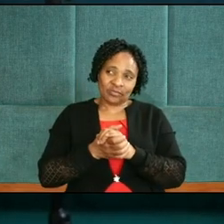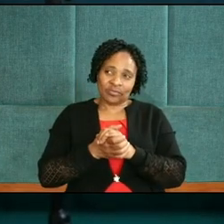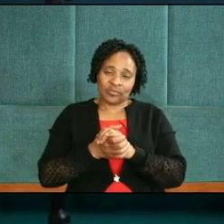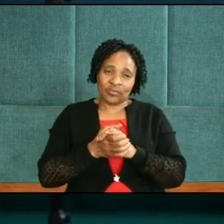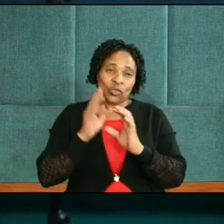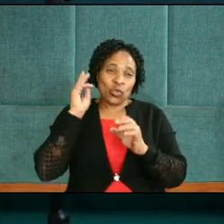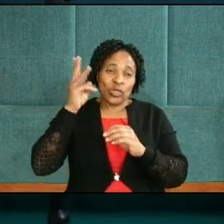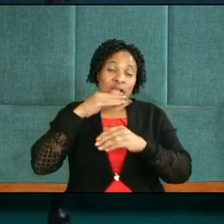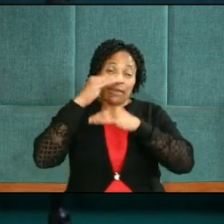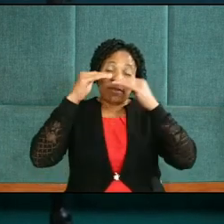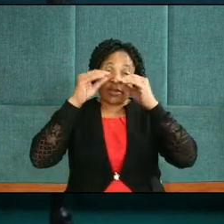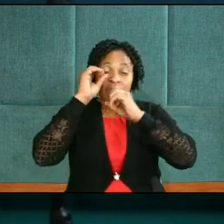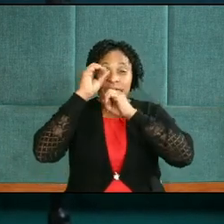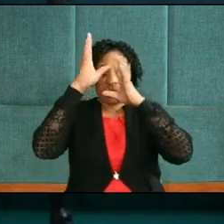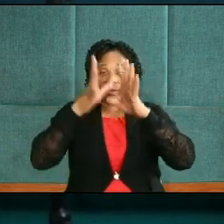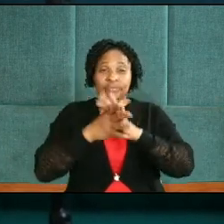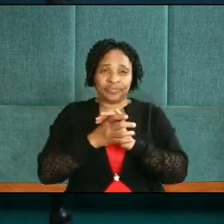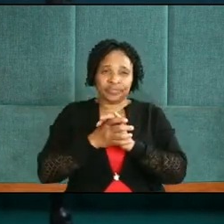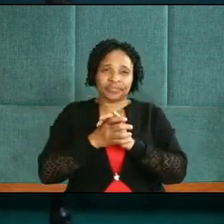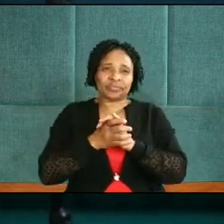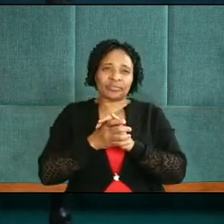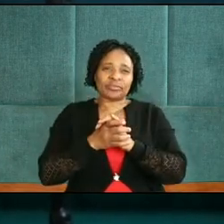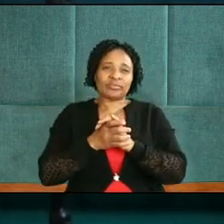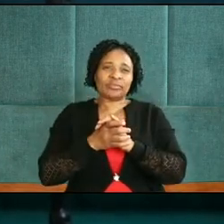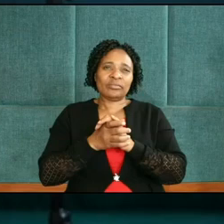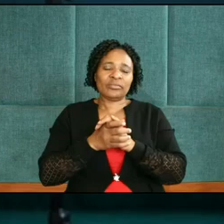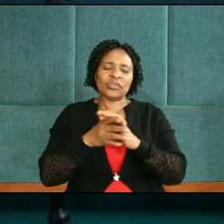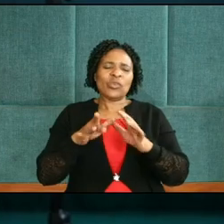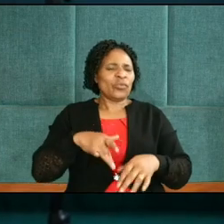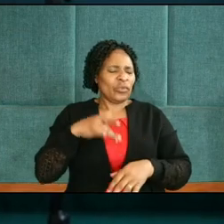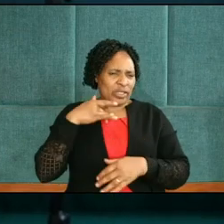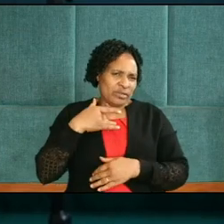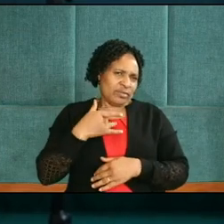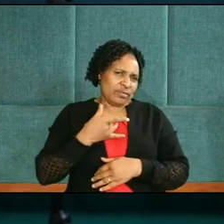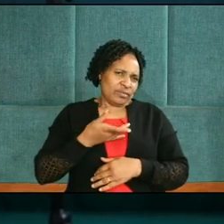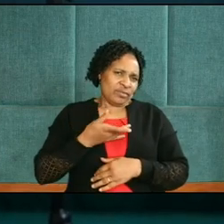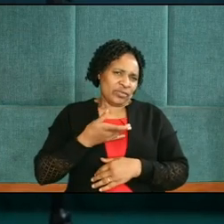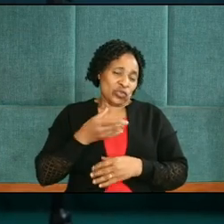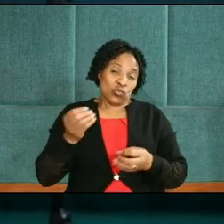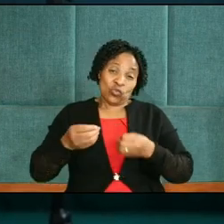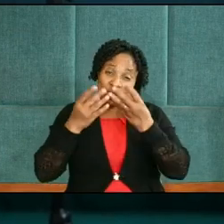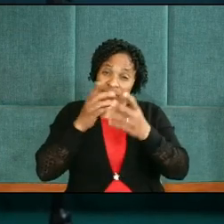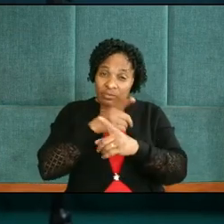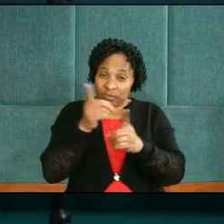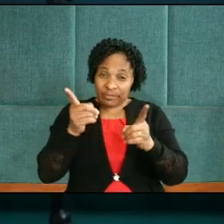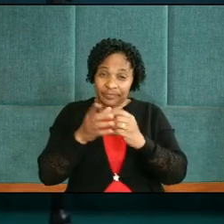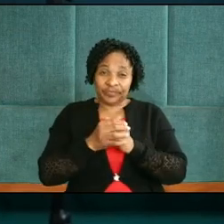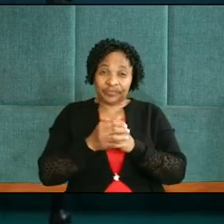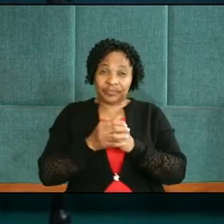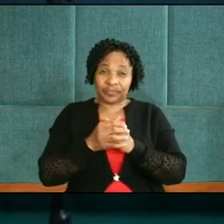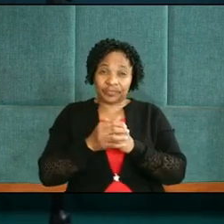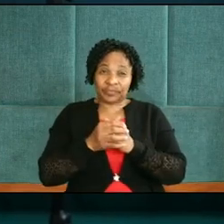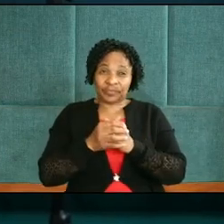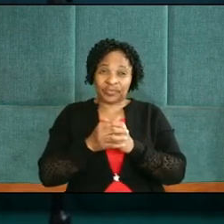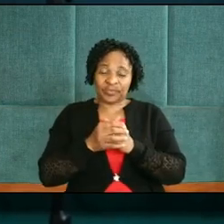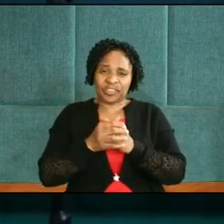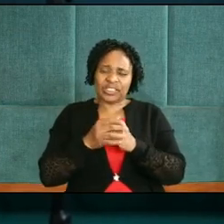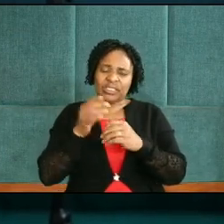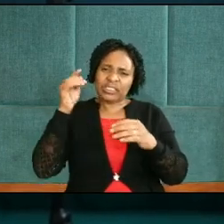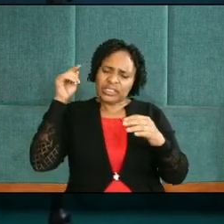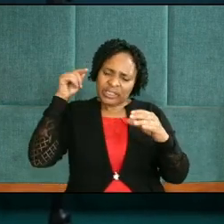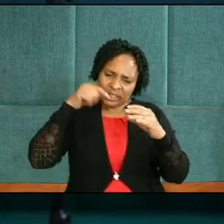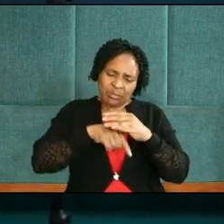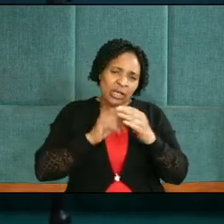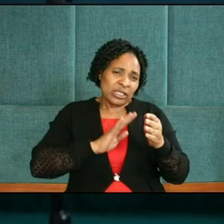will your Heavenly Father be willing to give you the